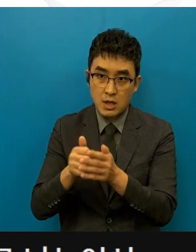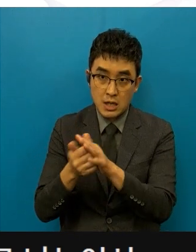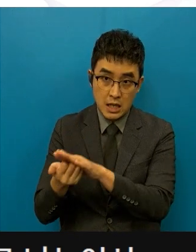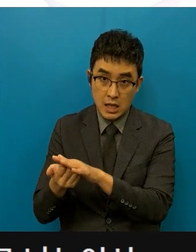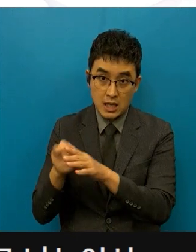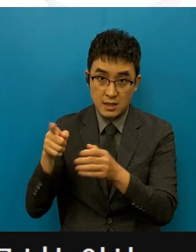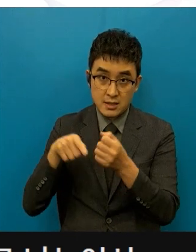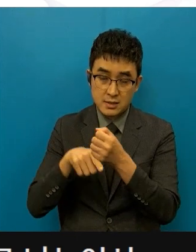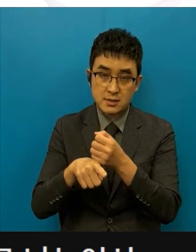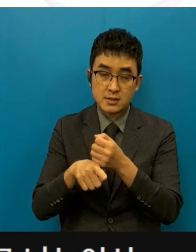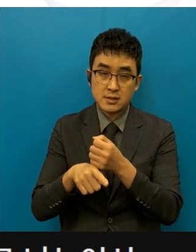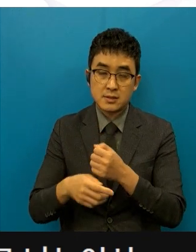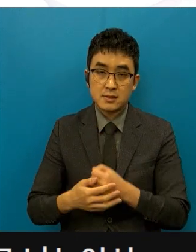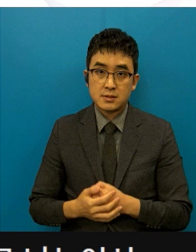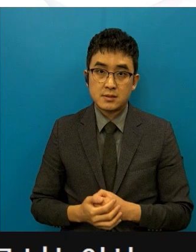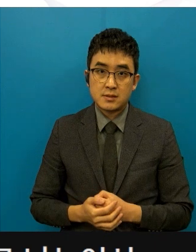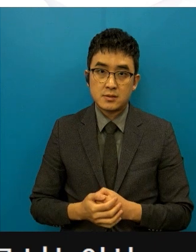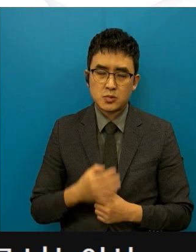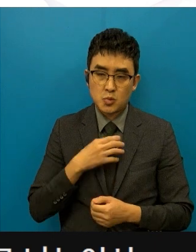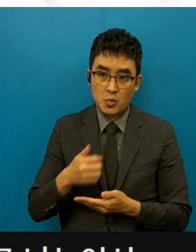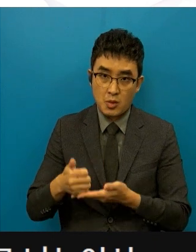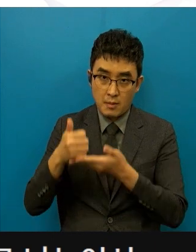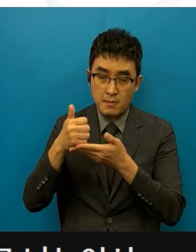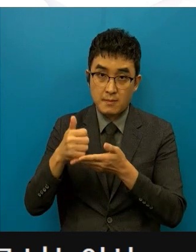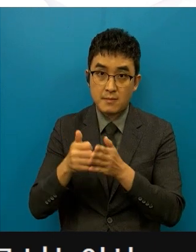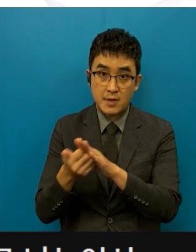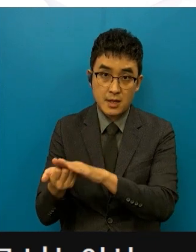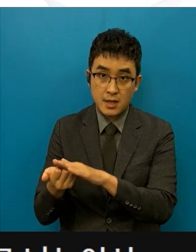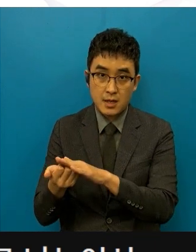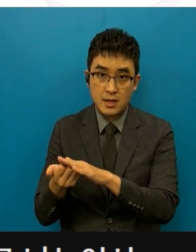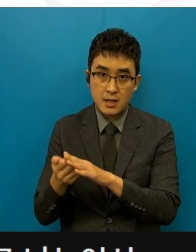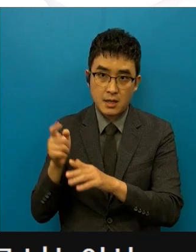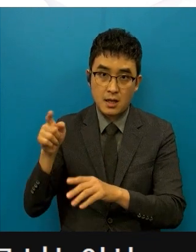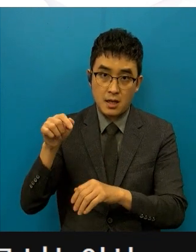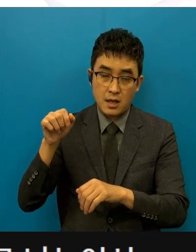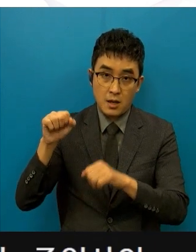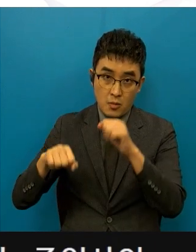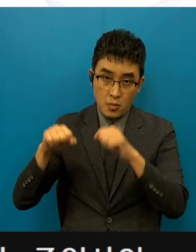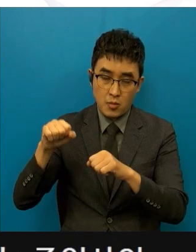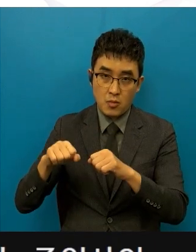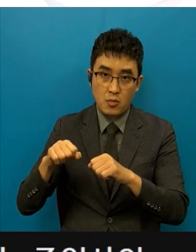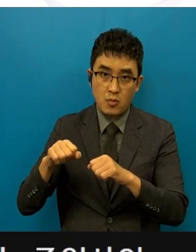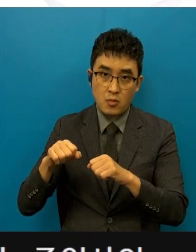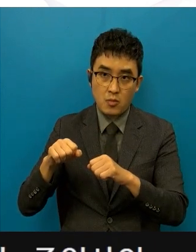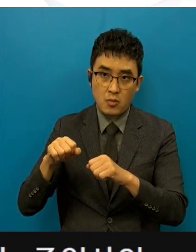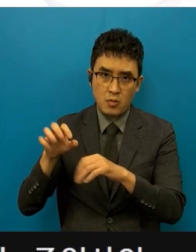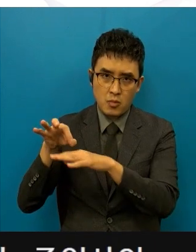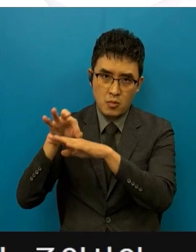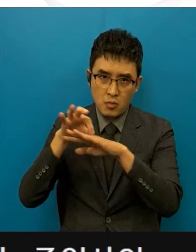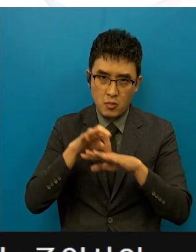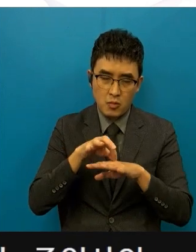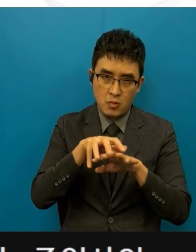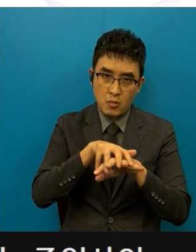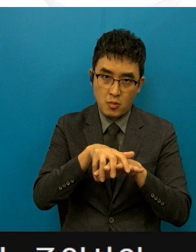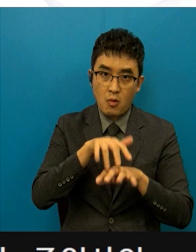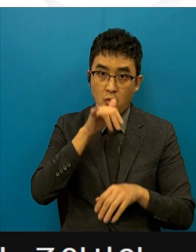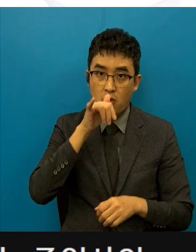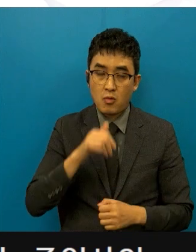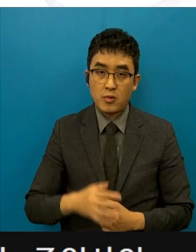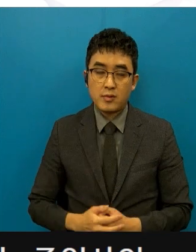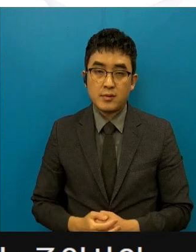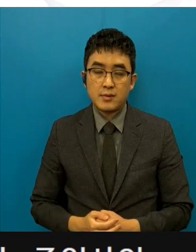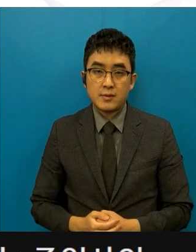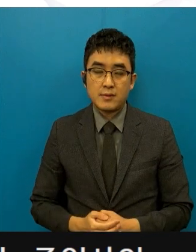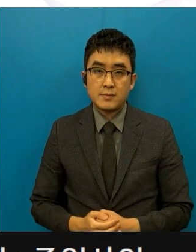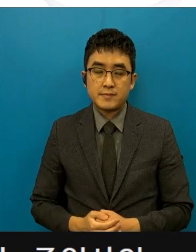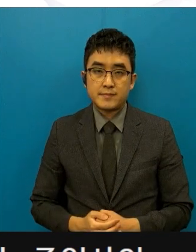So it is naturally that the question around about what to do if one is in a state